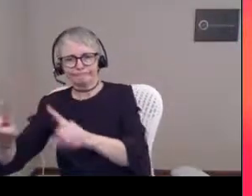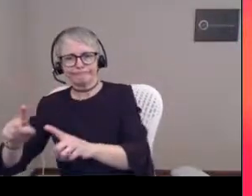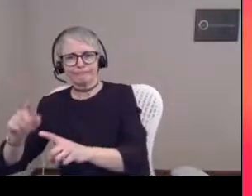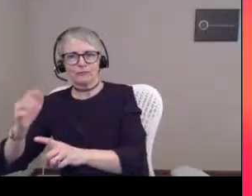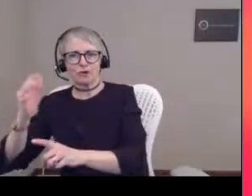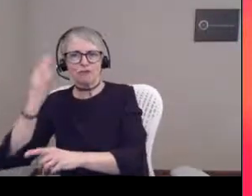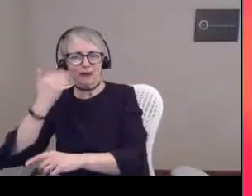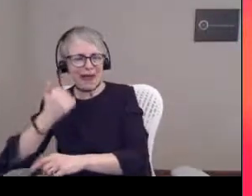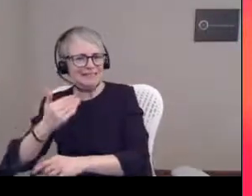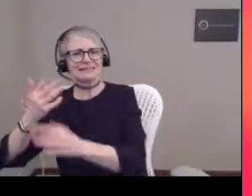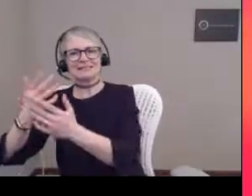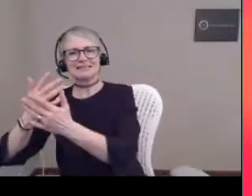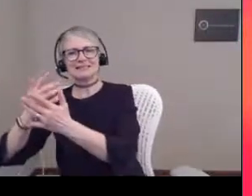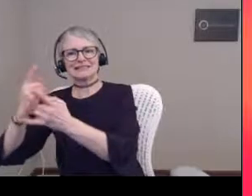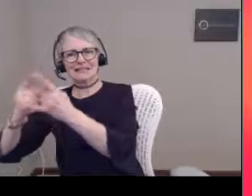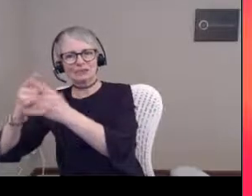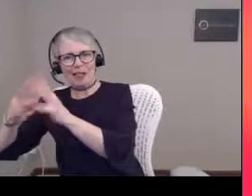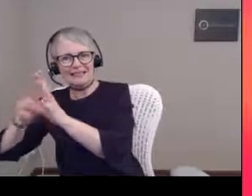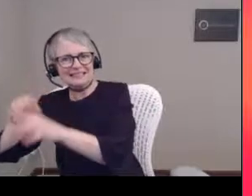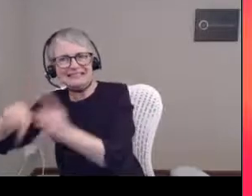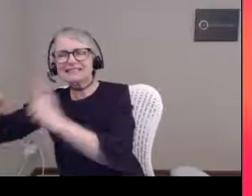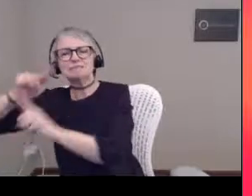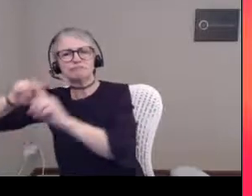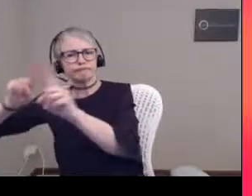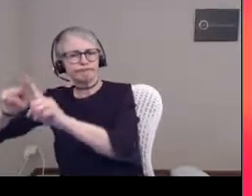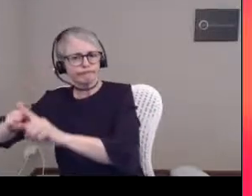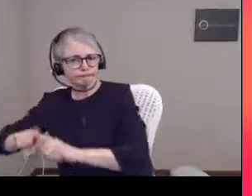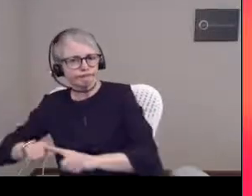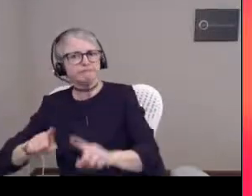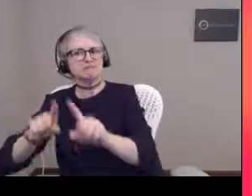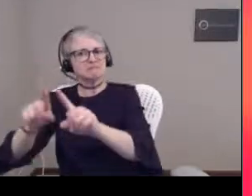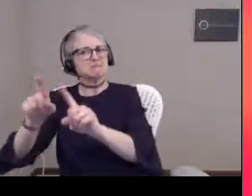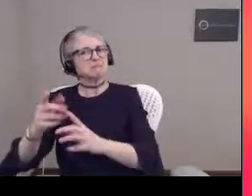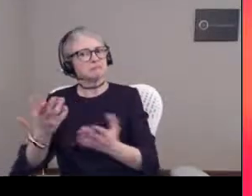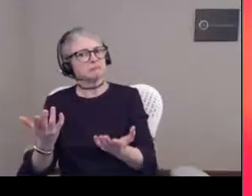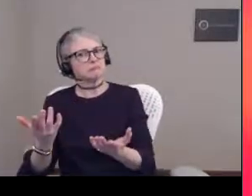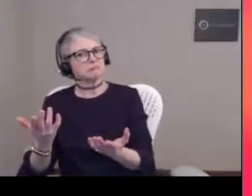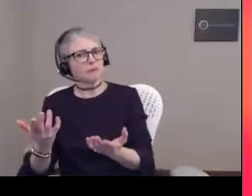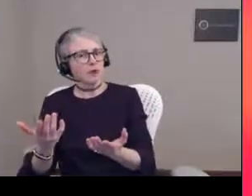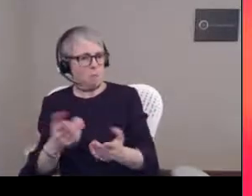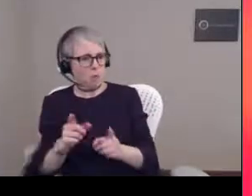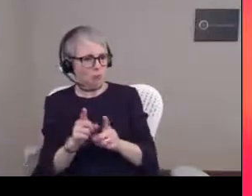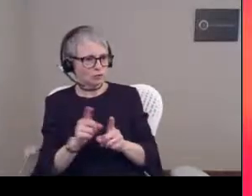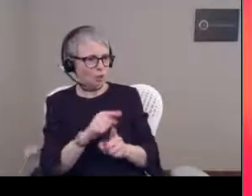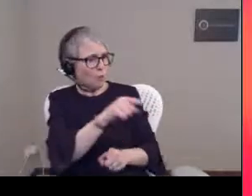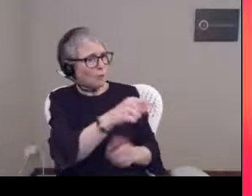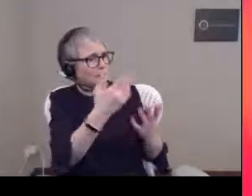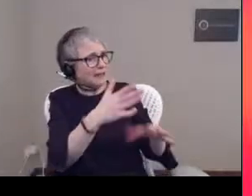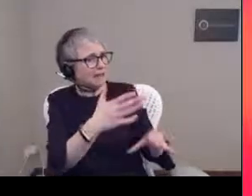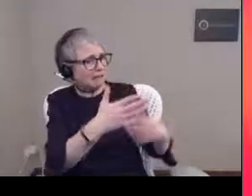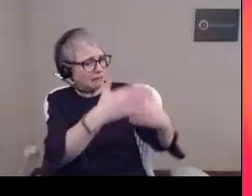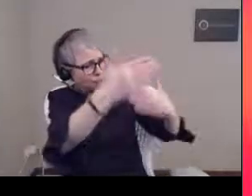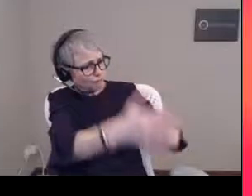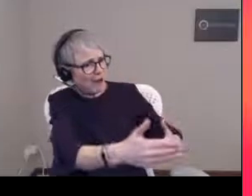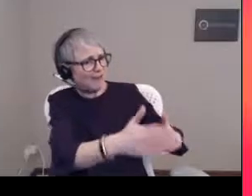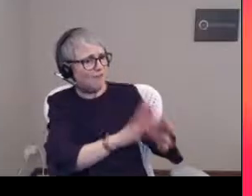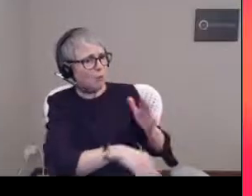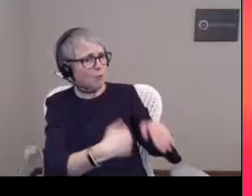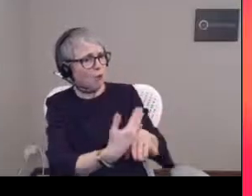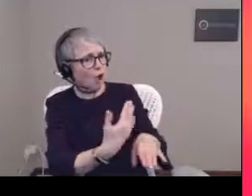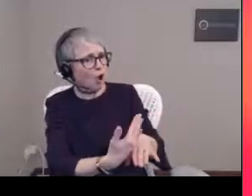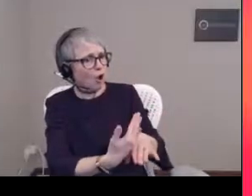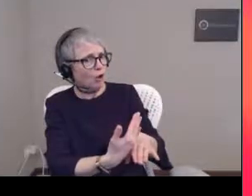ITV Balance. And we also are a smart working organisation. So if you have had some time out and you want to come back in, but you don't want to come into a 5-day-a-week role,